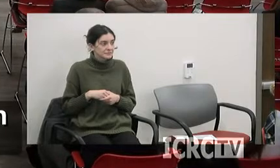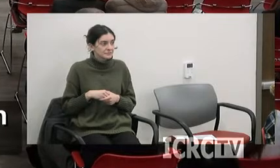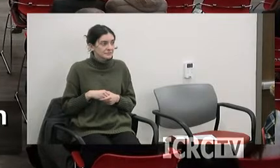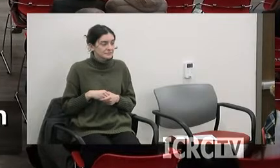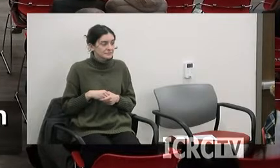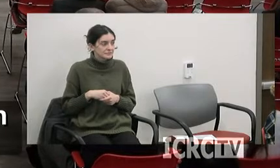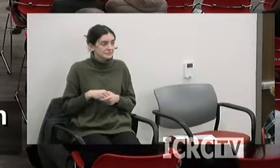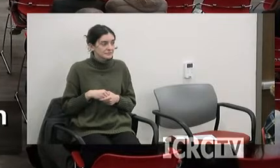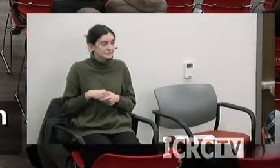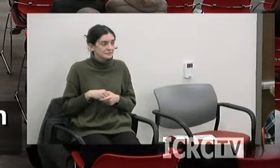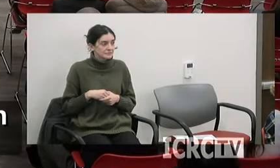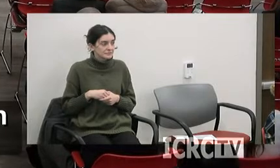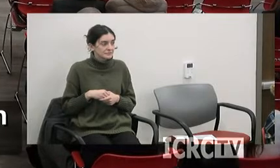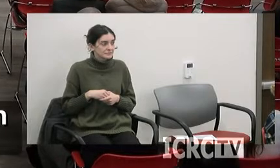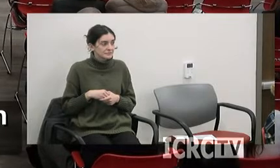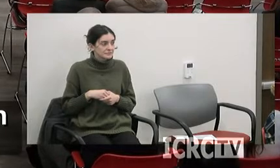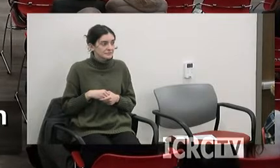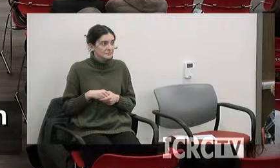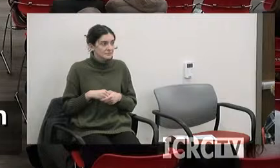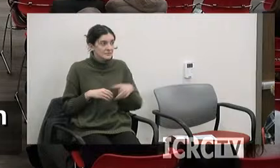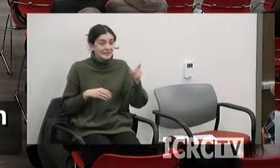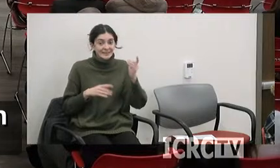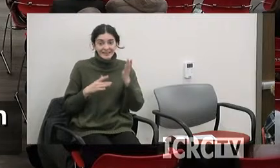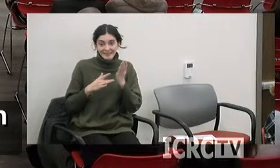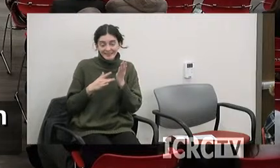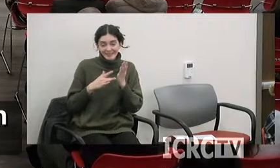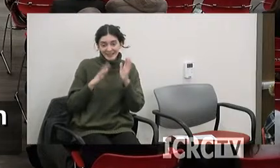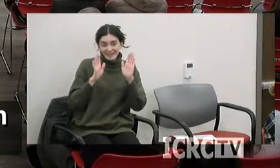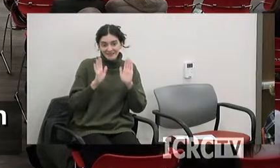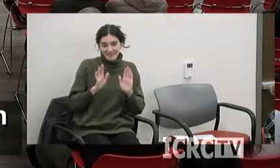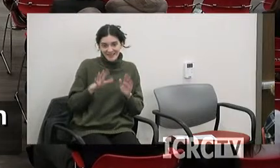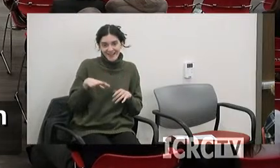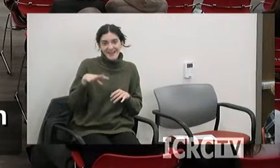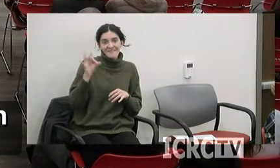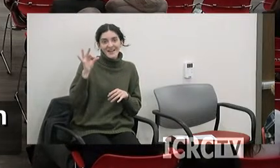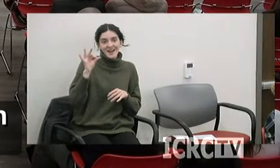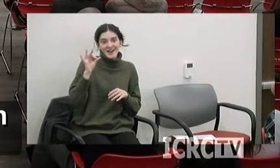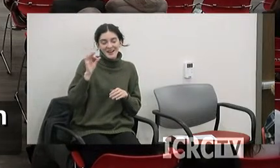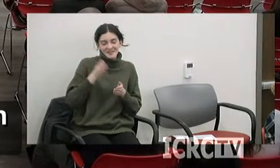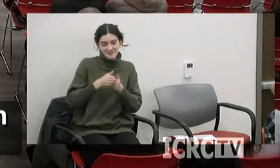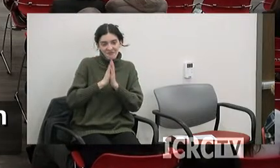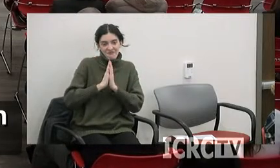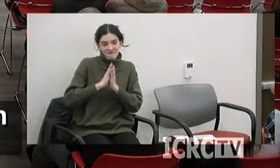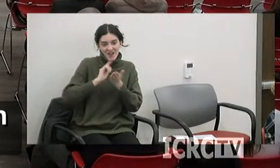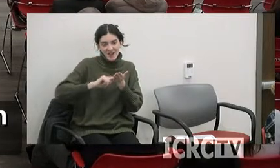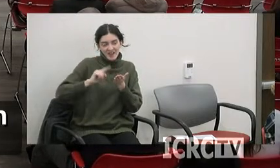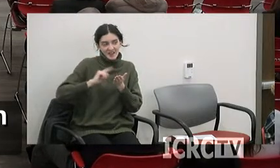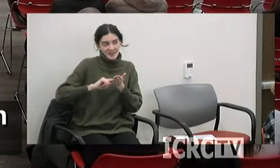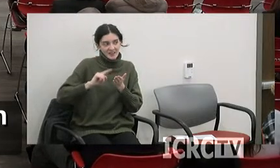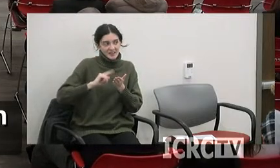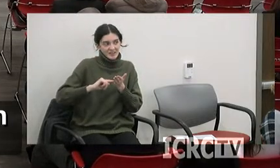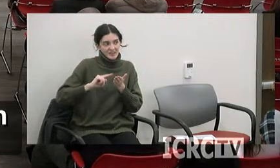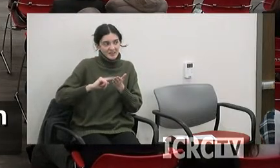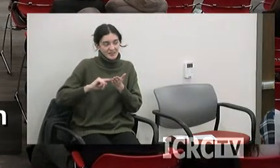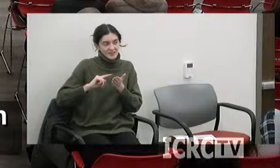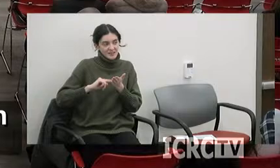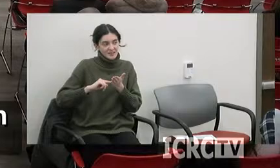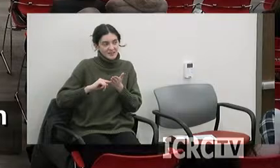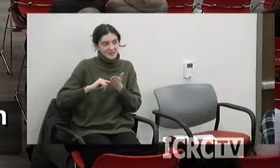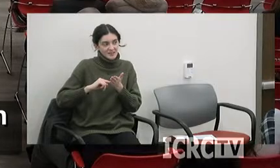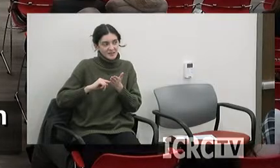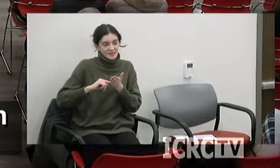Any other Tech is great. I did find the survey. Yearly tech tool inventory. Tools used below